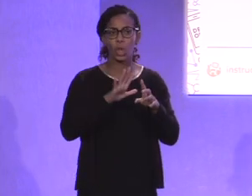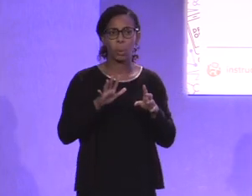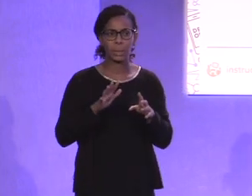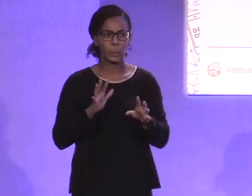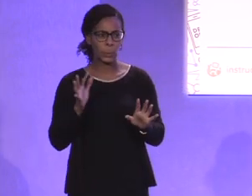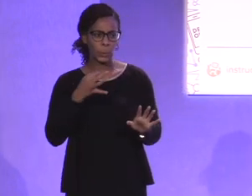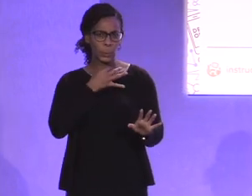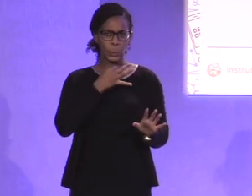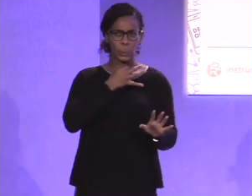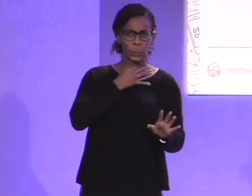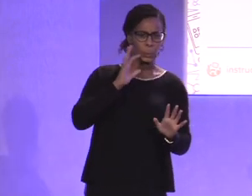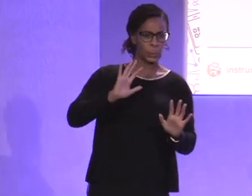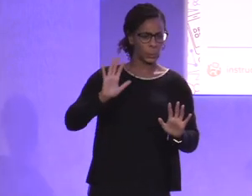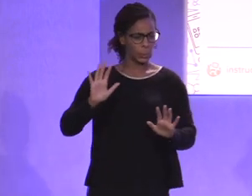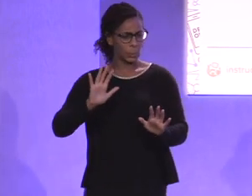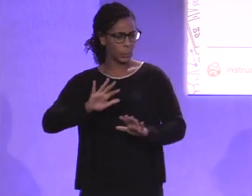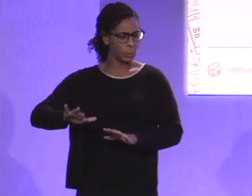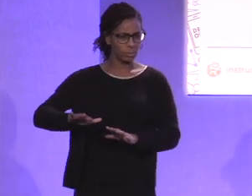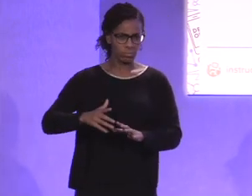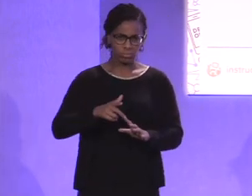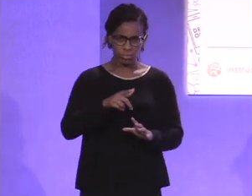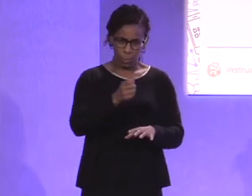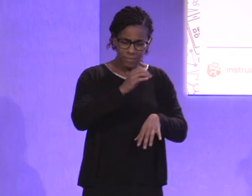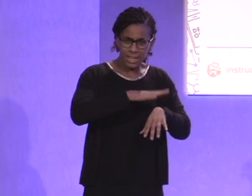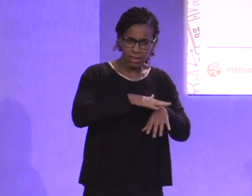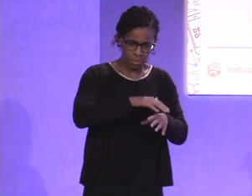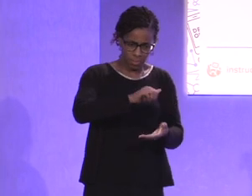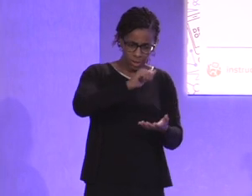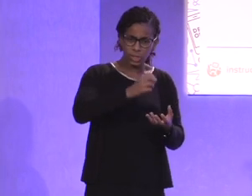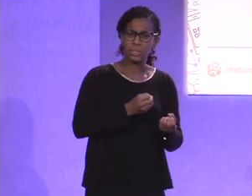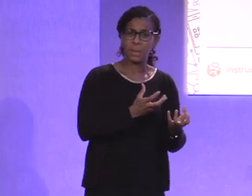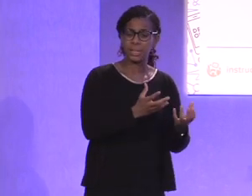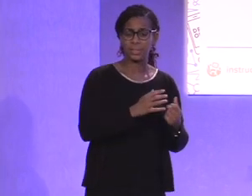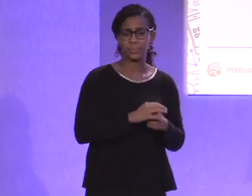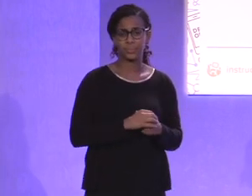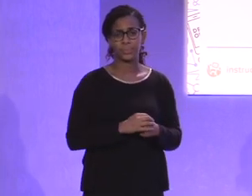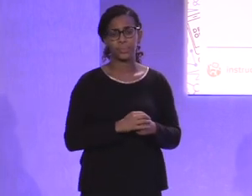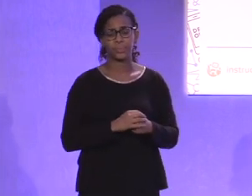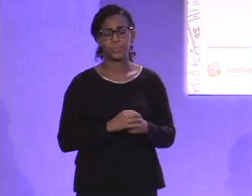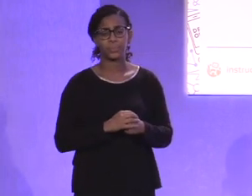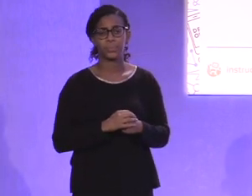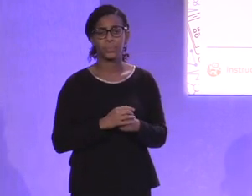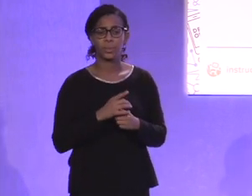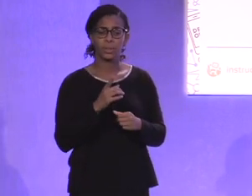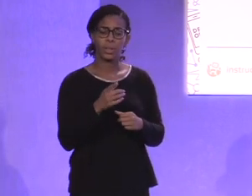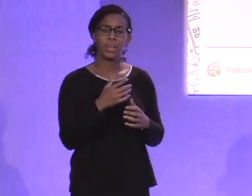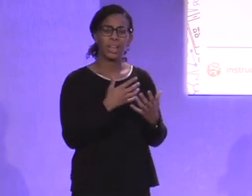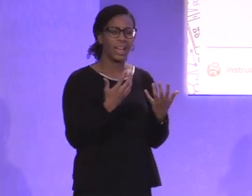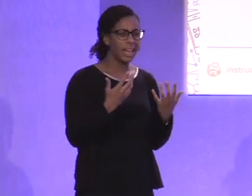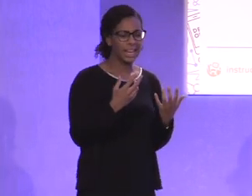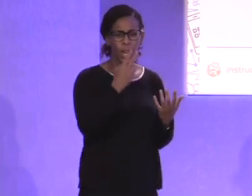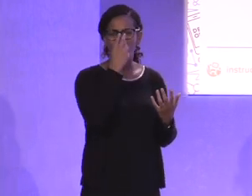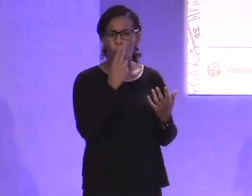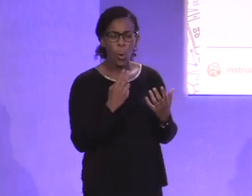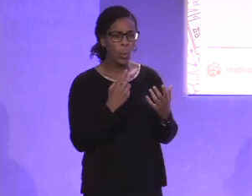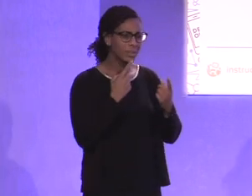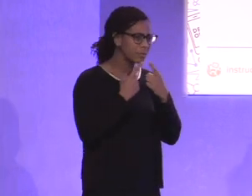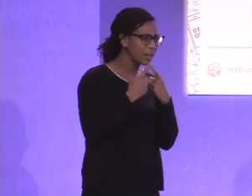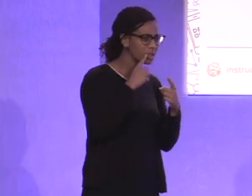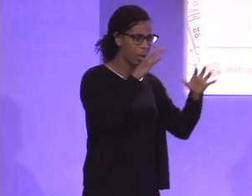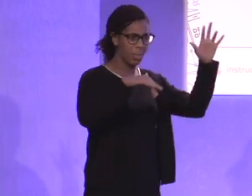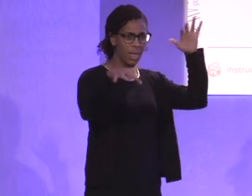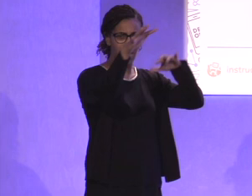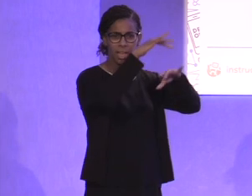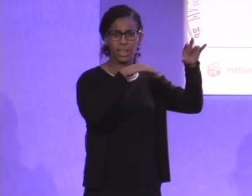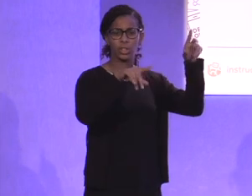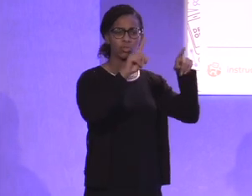That time is there for a very valid reason. Kill your zombies, single source of truth. Don't let old artifacts lie around because they can